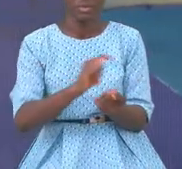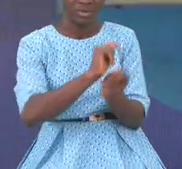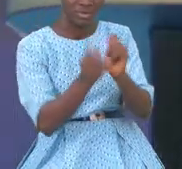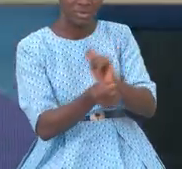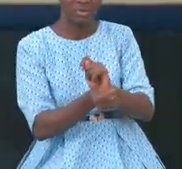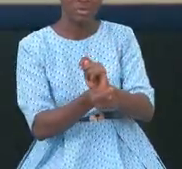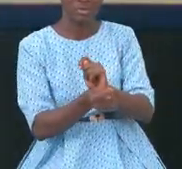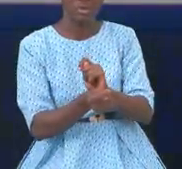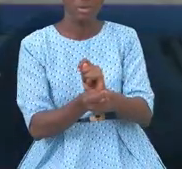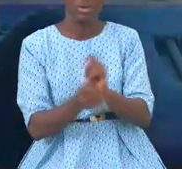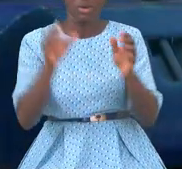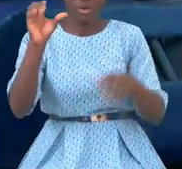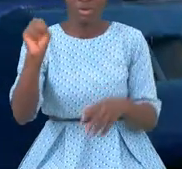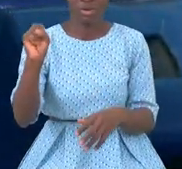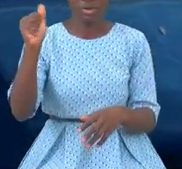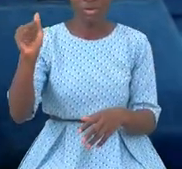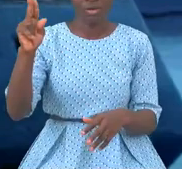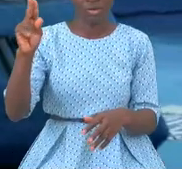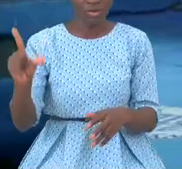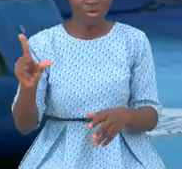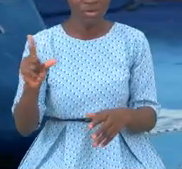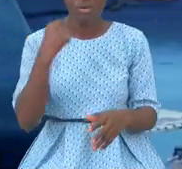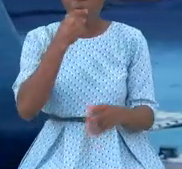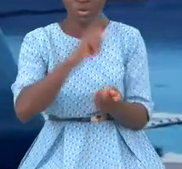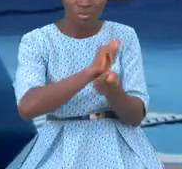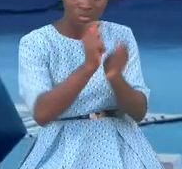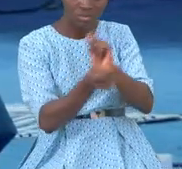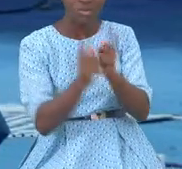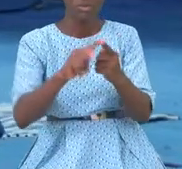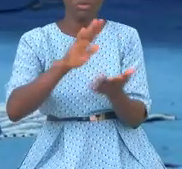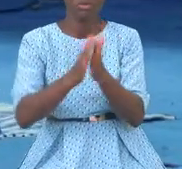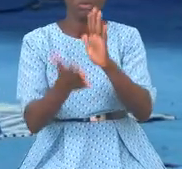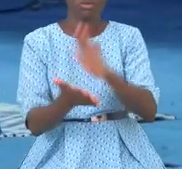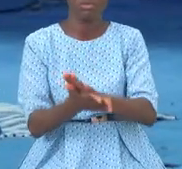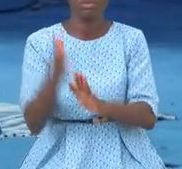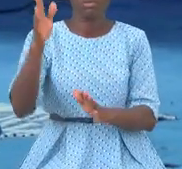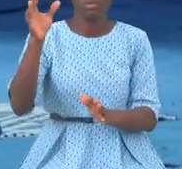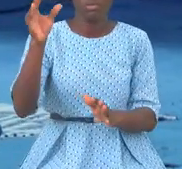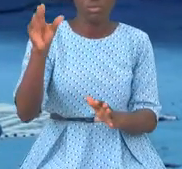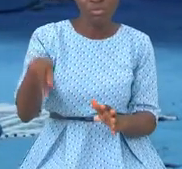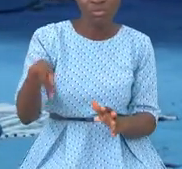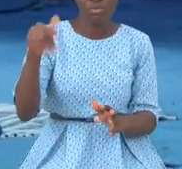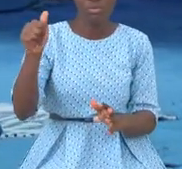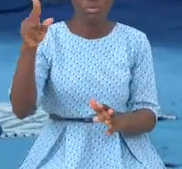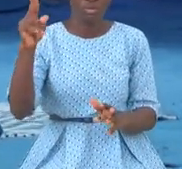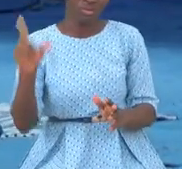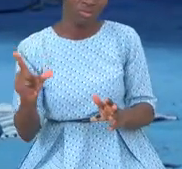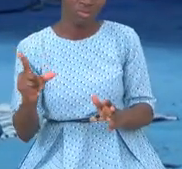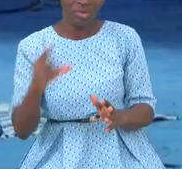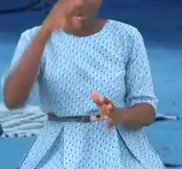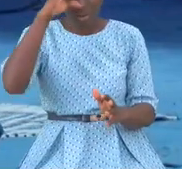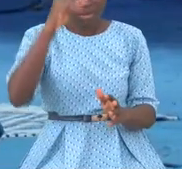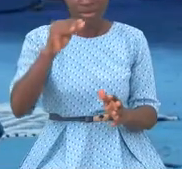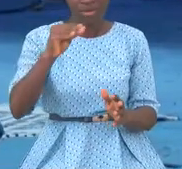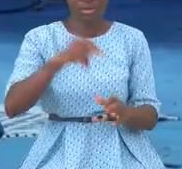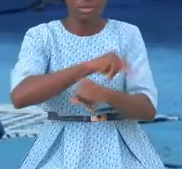whose nature was changed, and he became Paul. Here is Saul, on the dark side